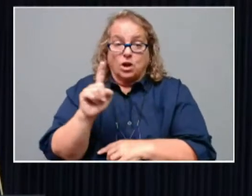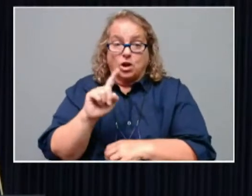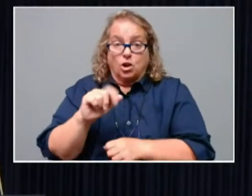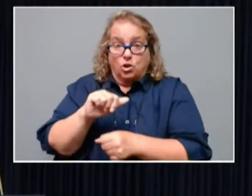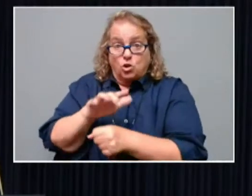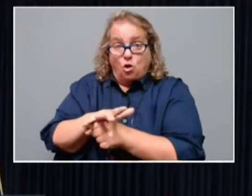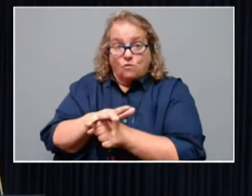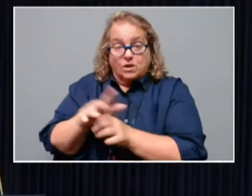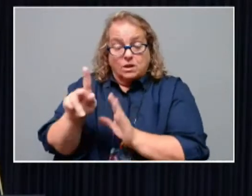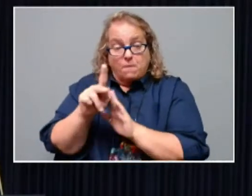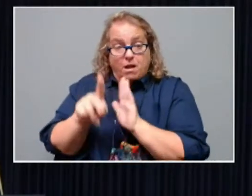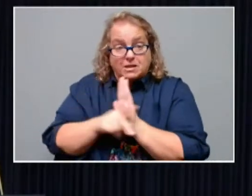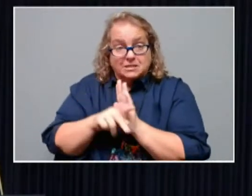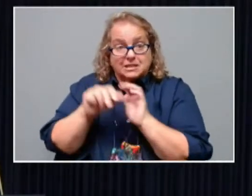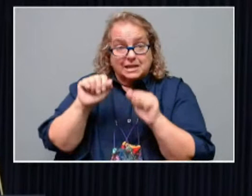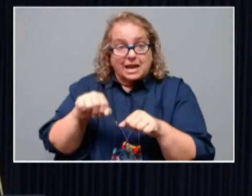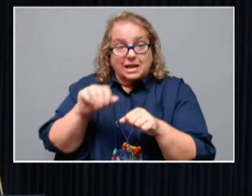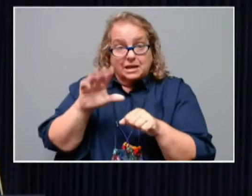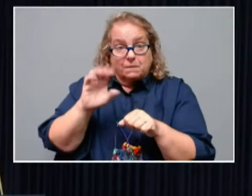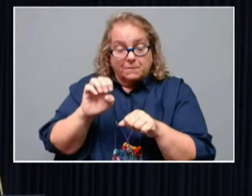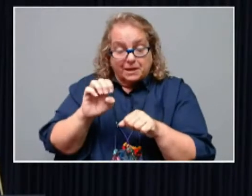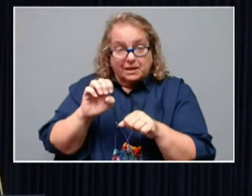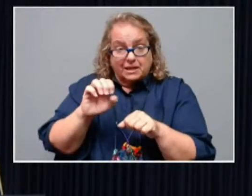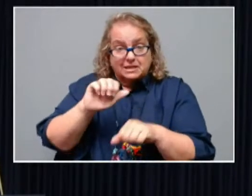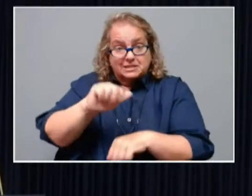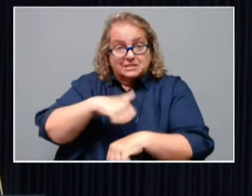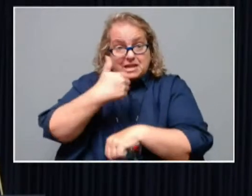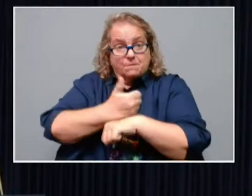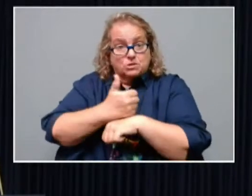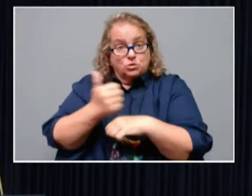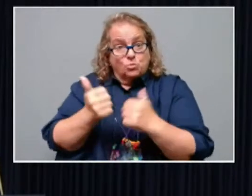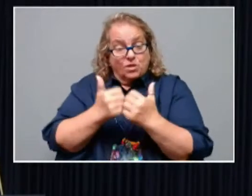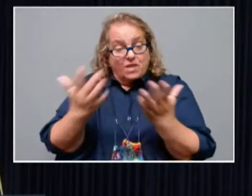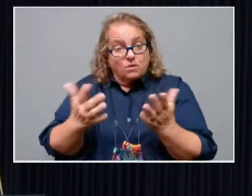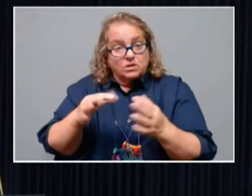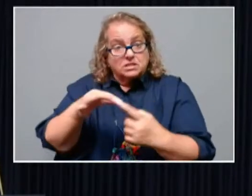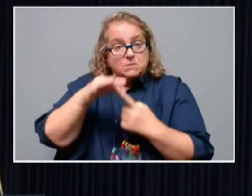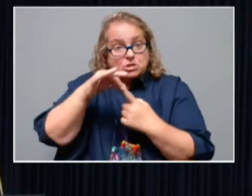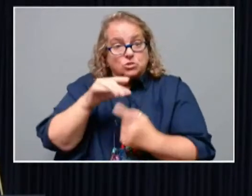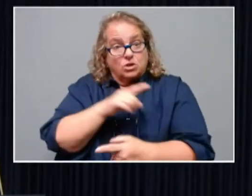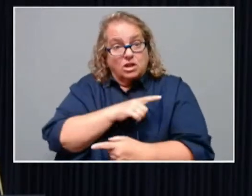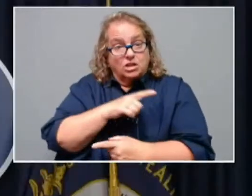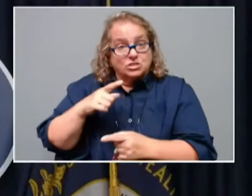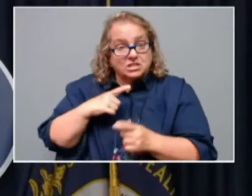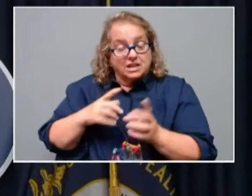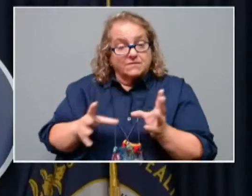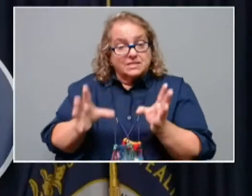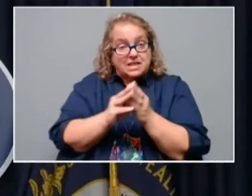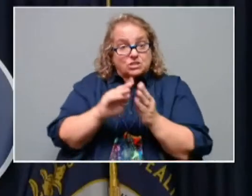policies could be enacted without a special legislative session?